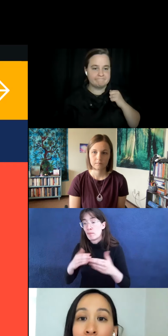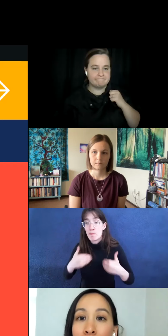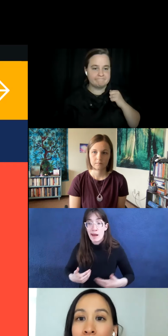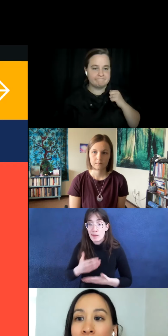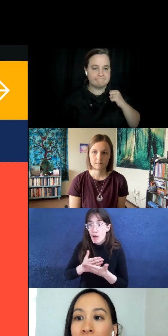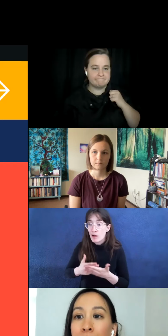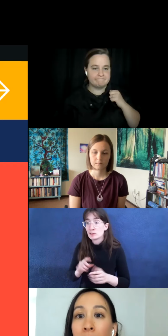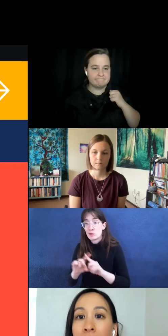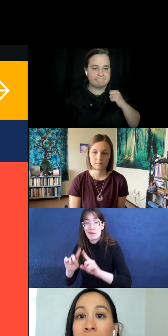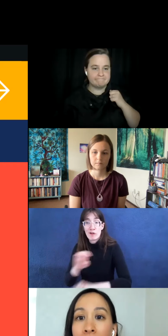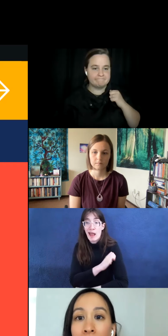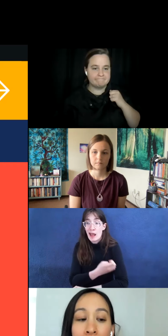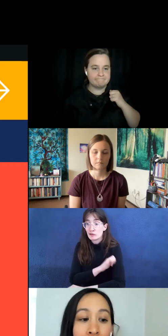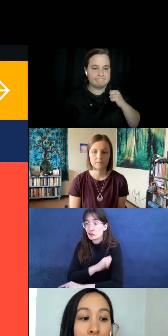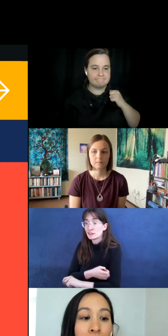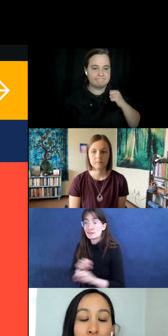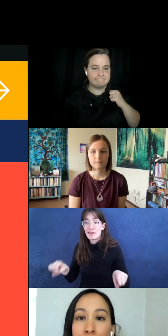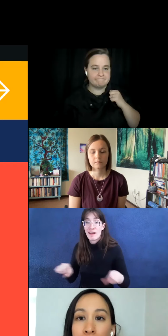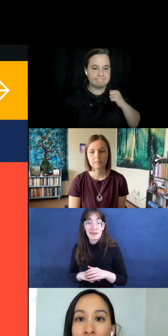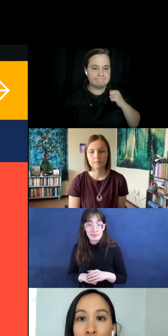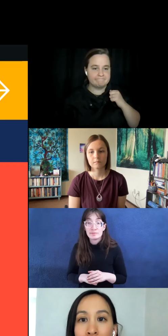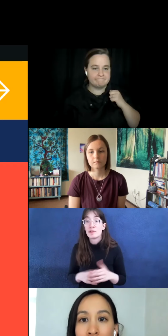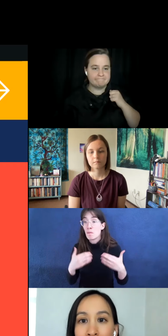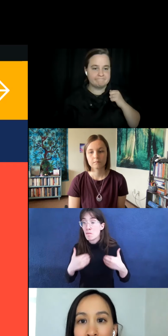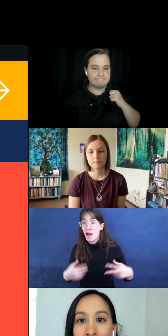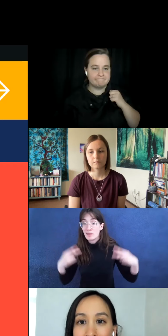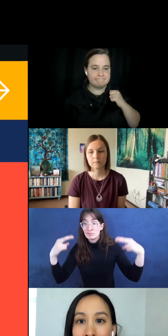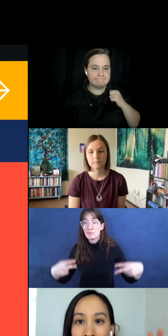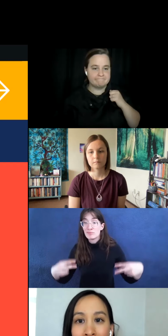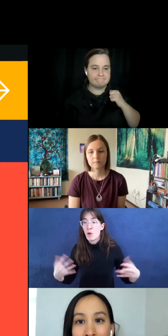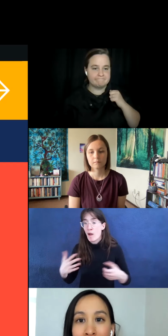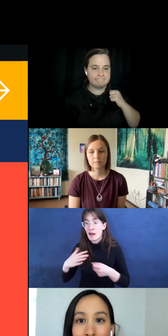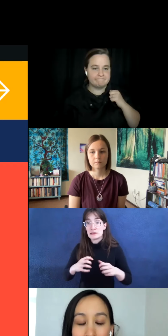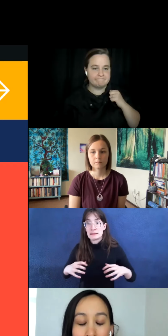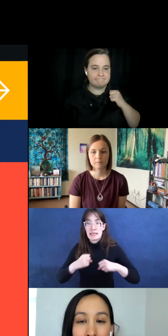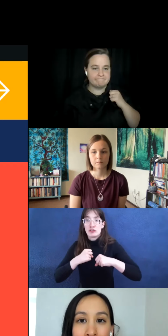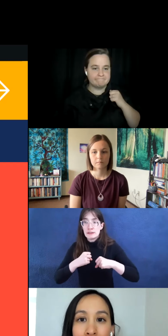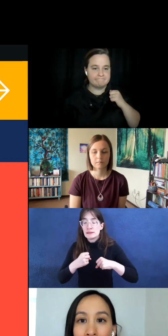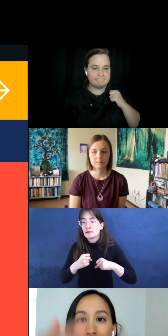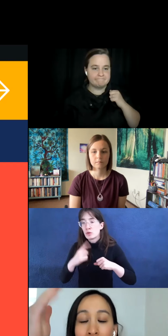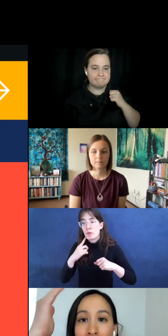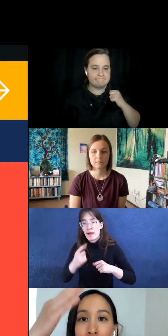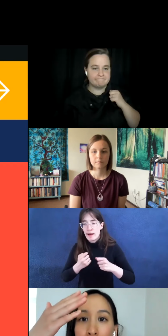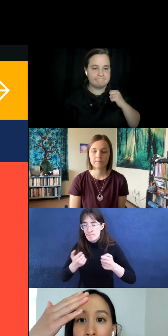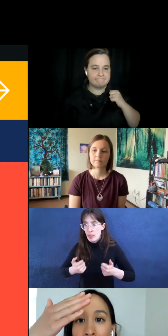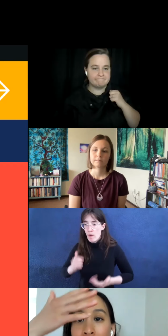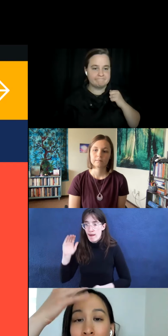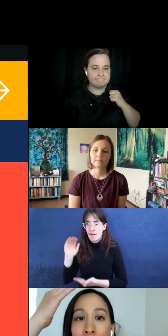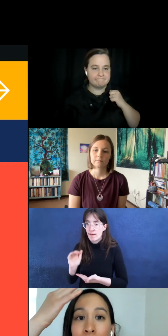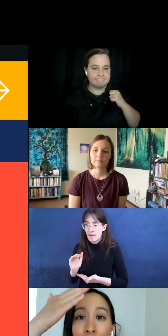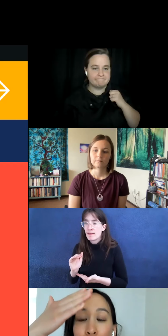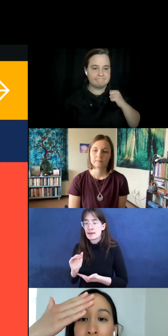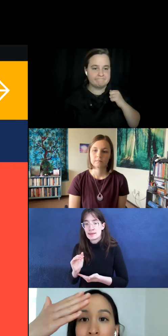In terms of a body scan that's simply for peeling away tension, as it's called, and scanning your